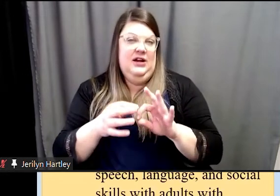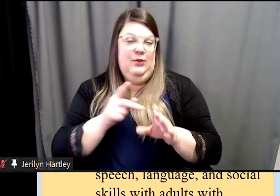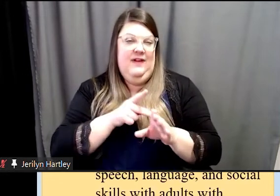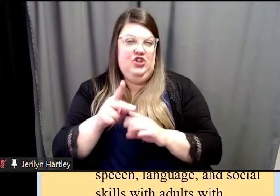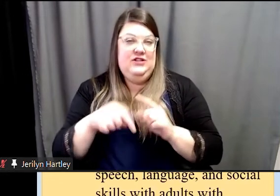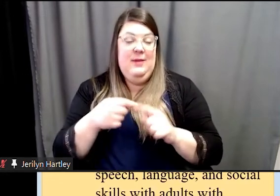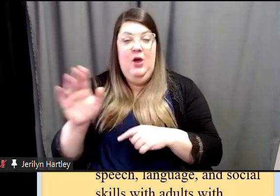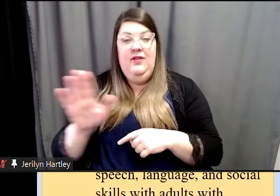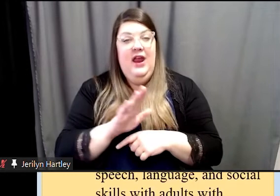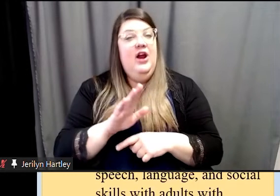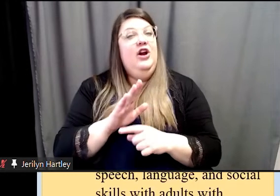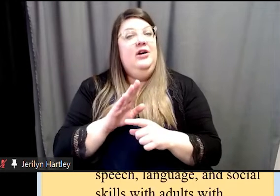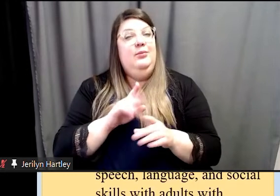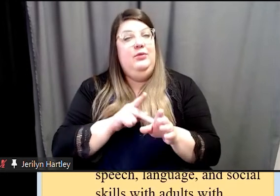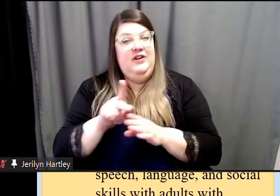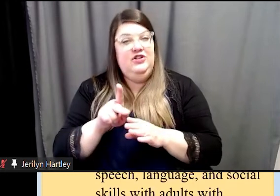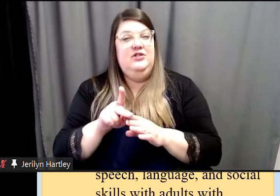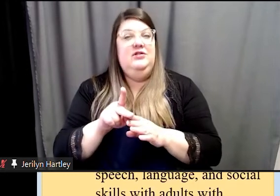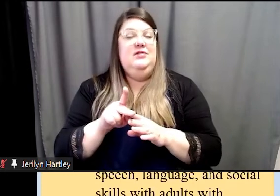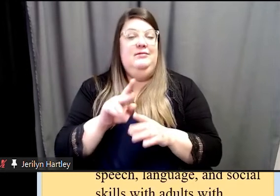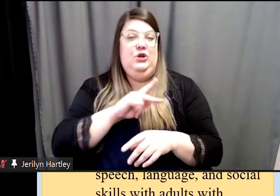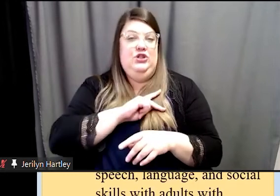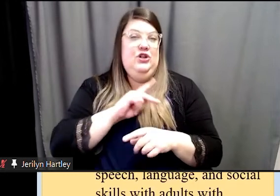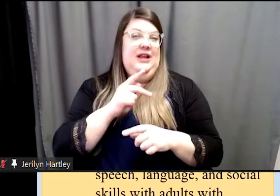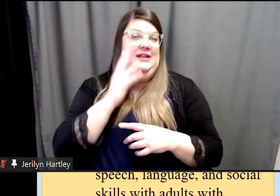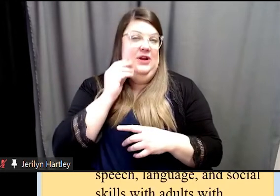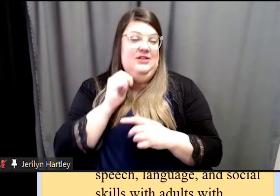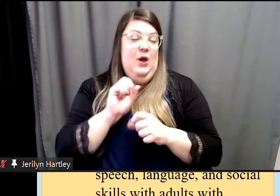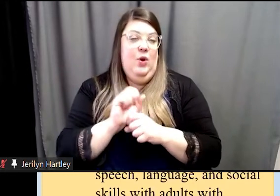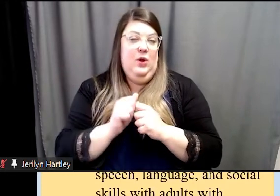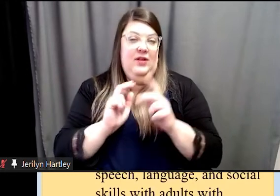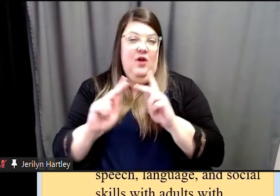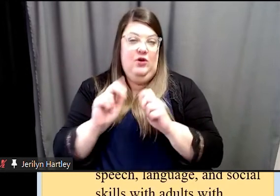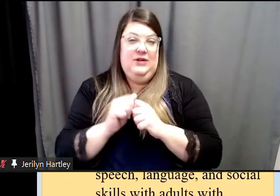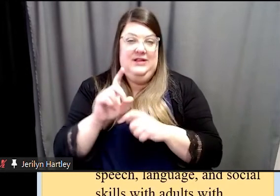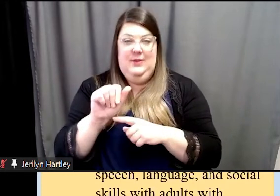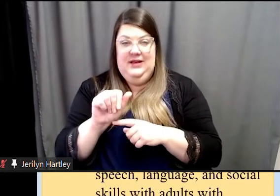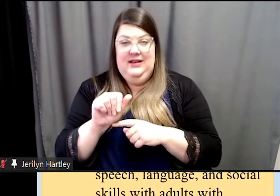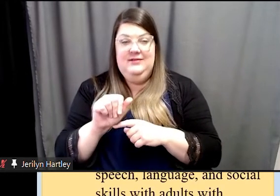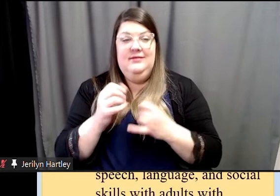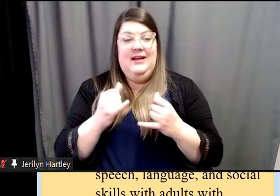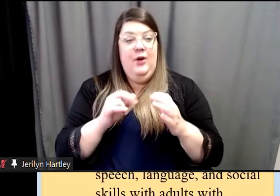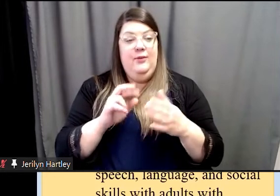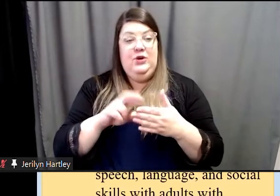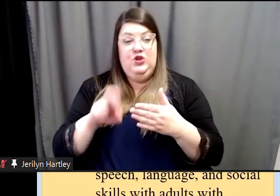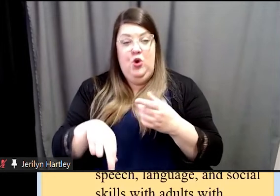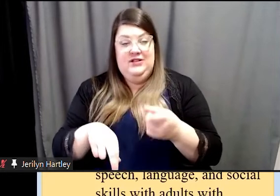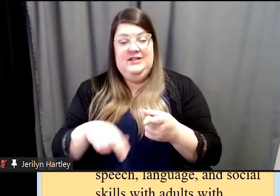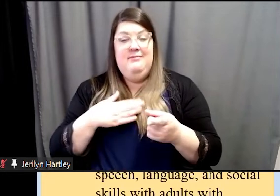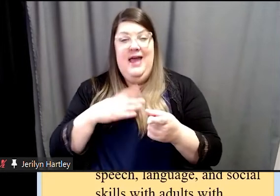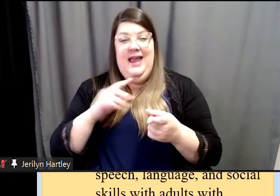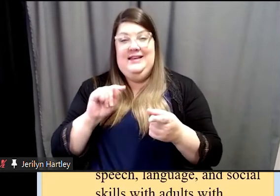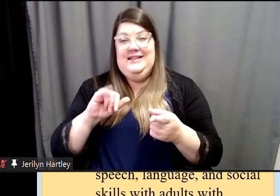their personal experiences working with adults with disabilities. So now looking over at the results section, this is my tip